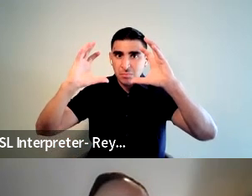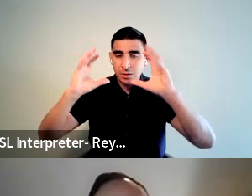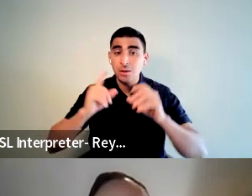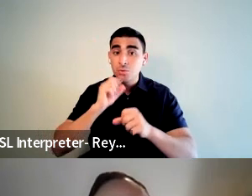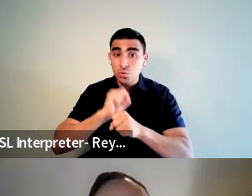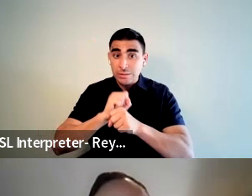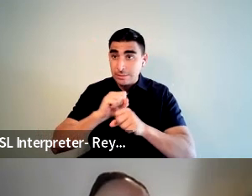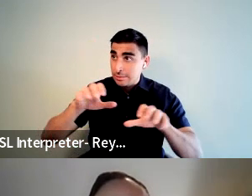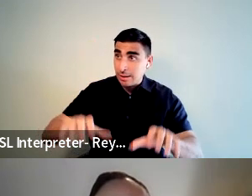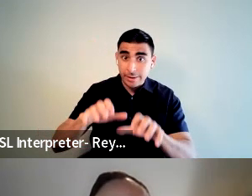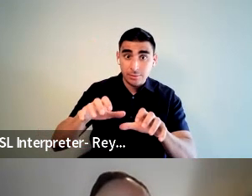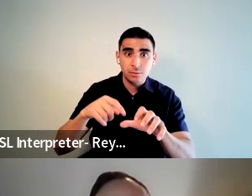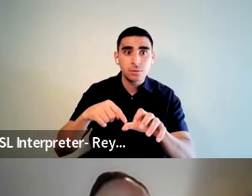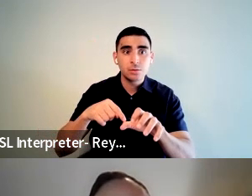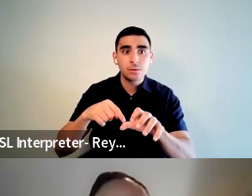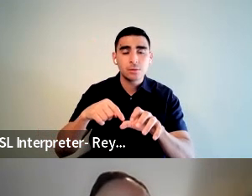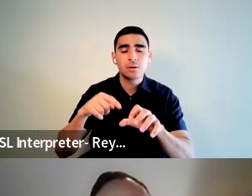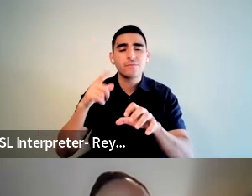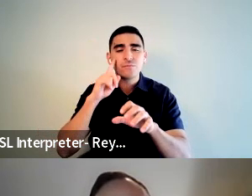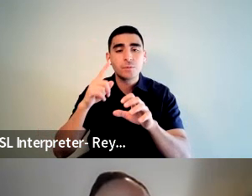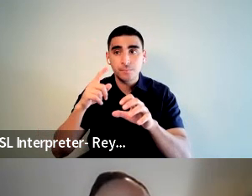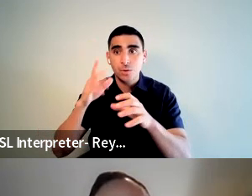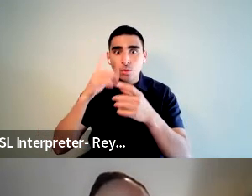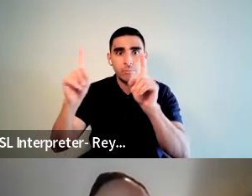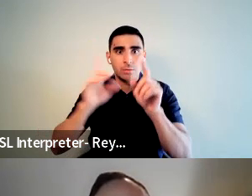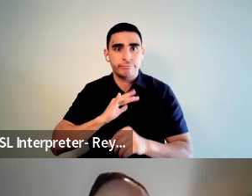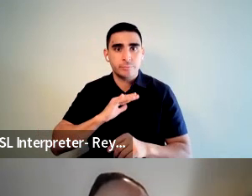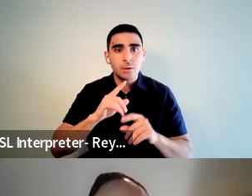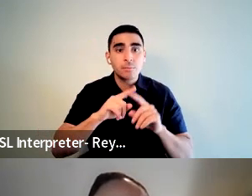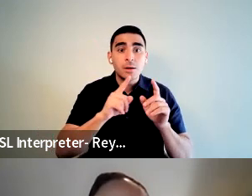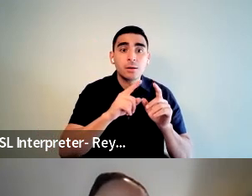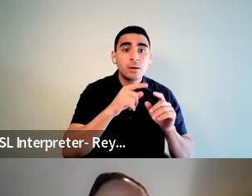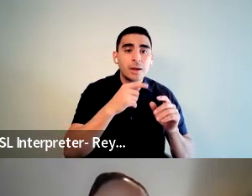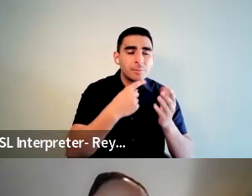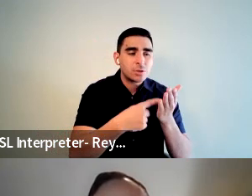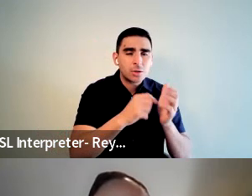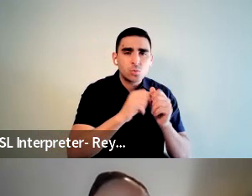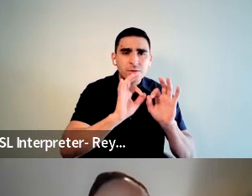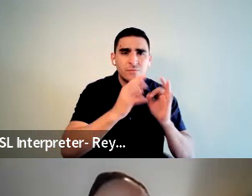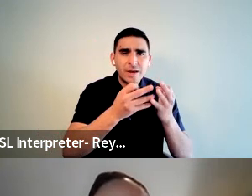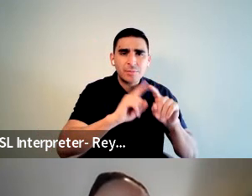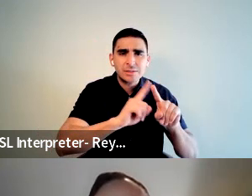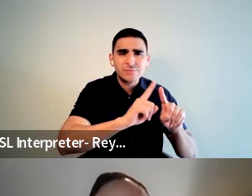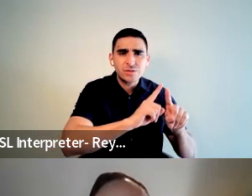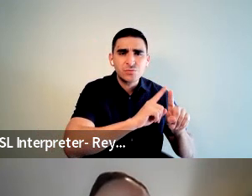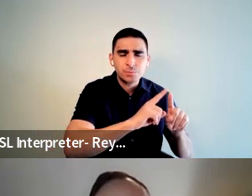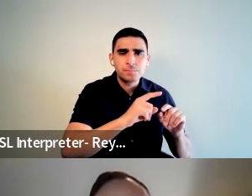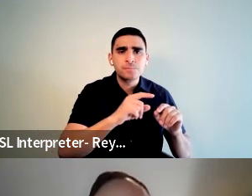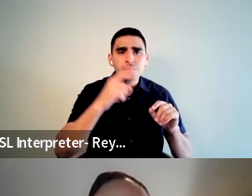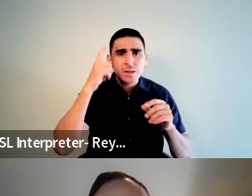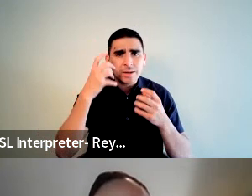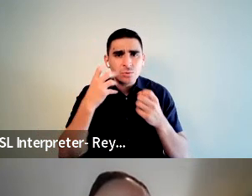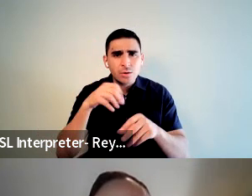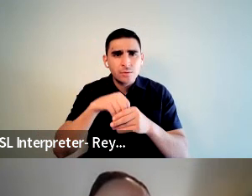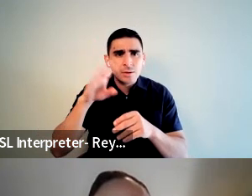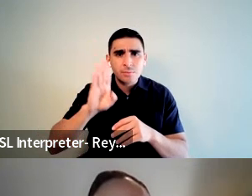I've been talking with the parents, families, various communities about mental health needs in Boulder County as a grassroots person for